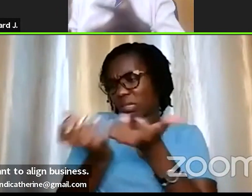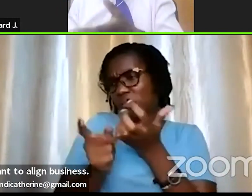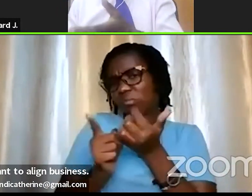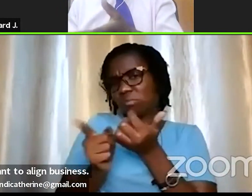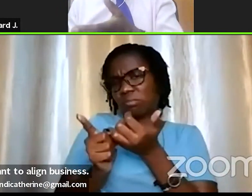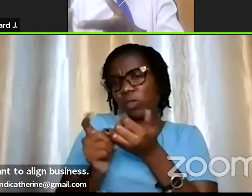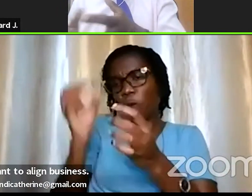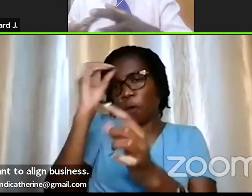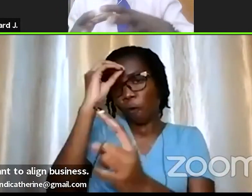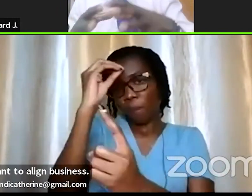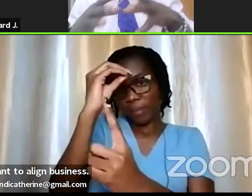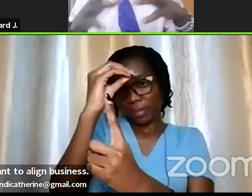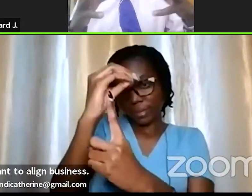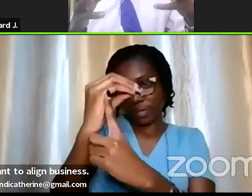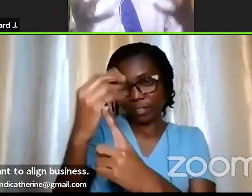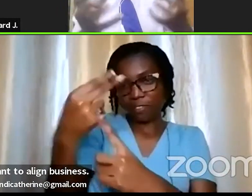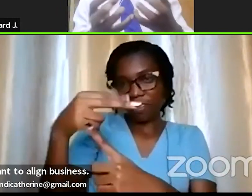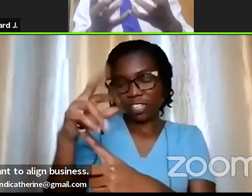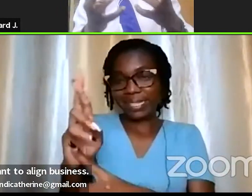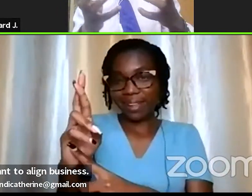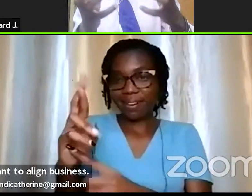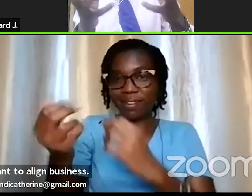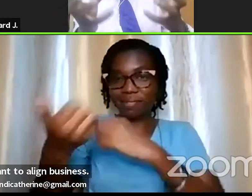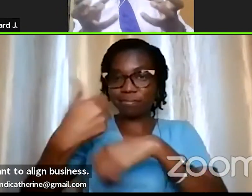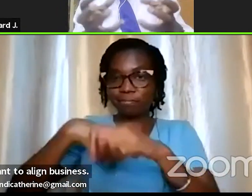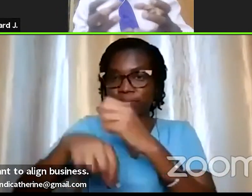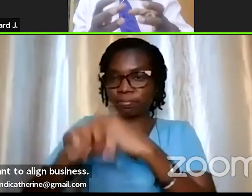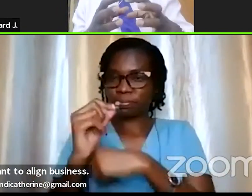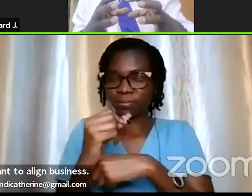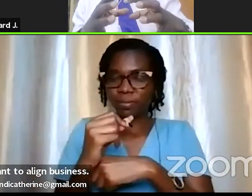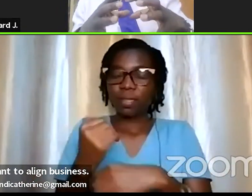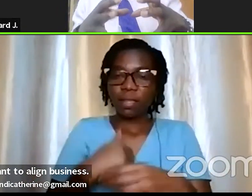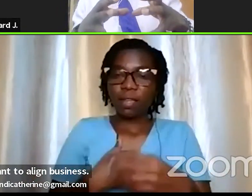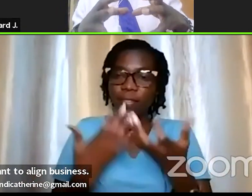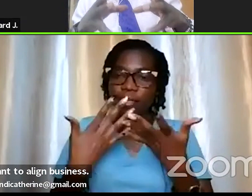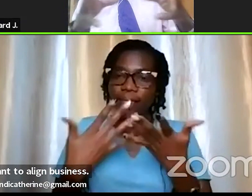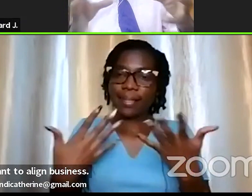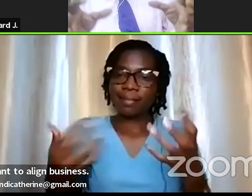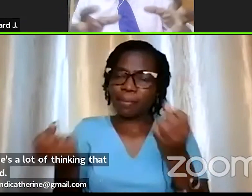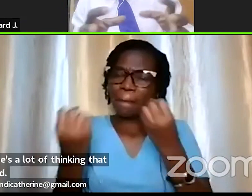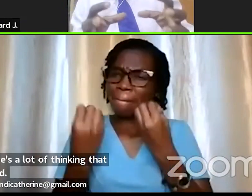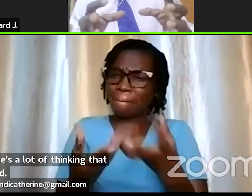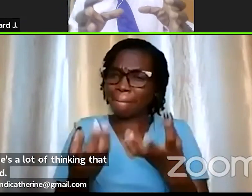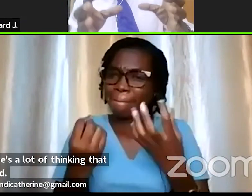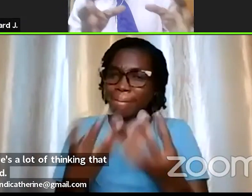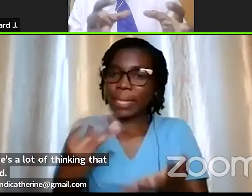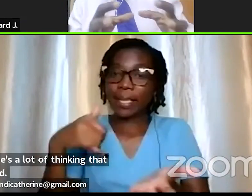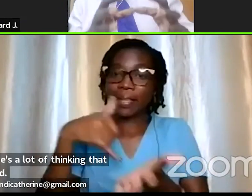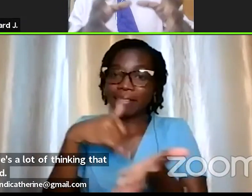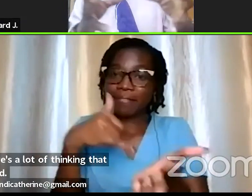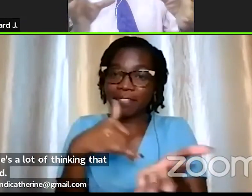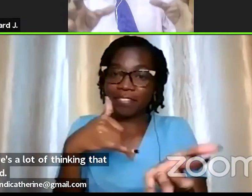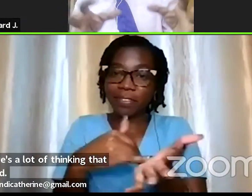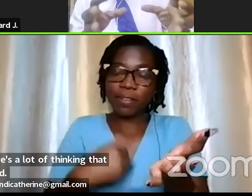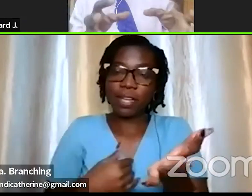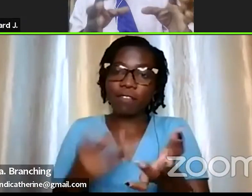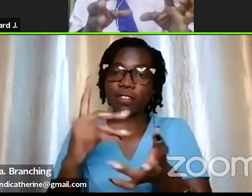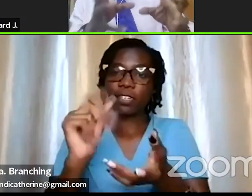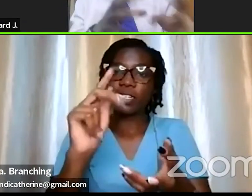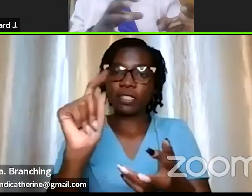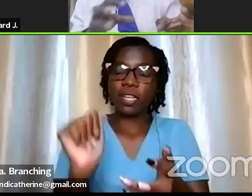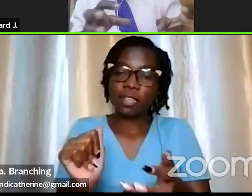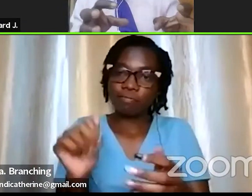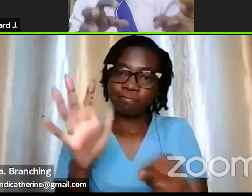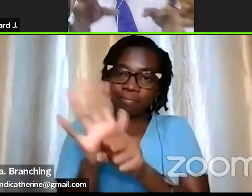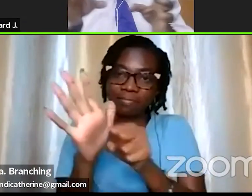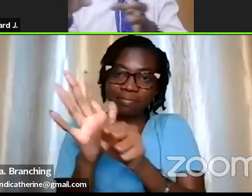objectives to HR functions, there's a lot of thinking that is involved. There's a lot of data crunching, number crunching that